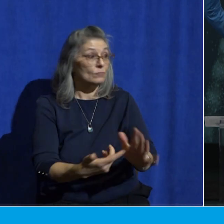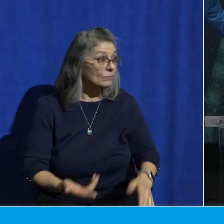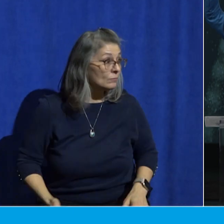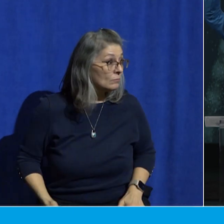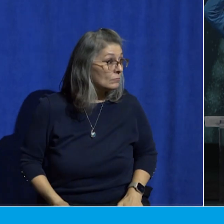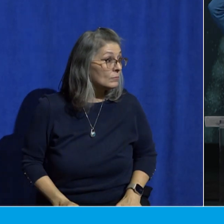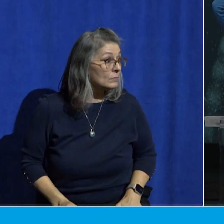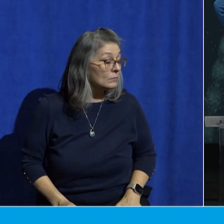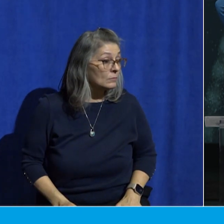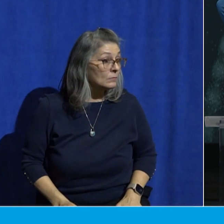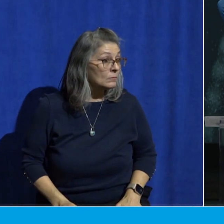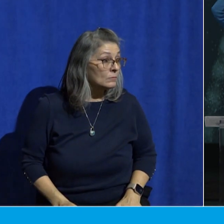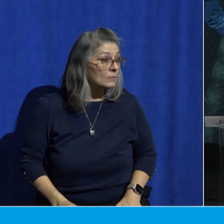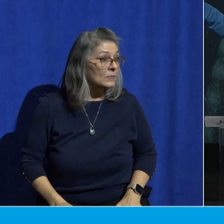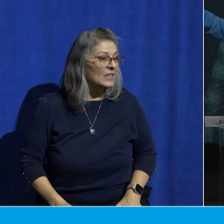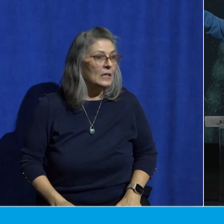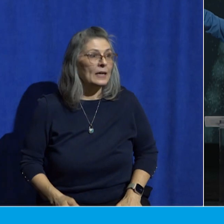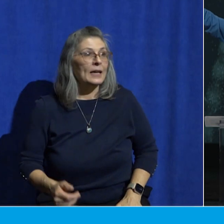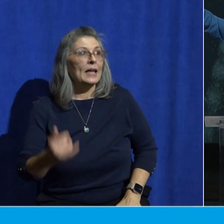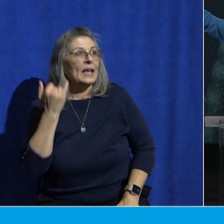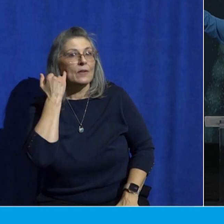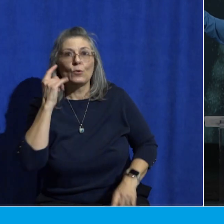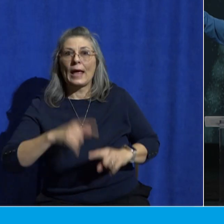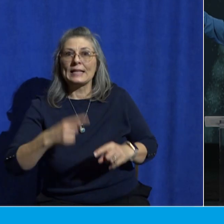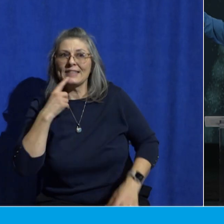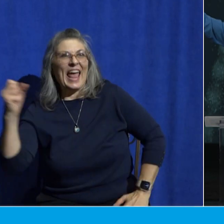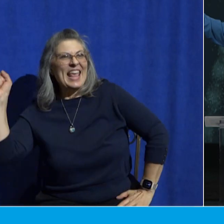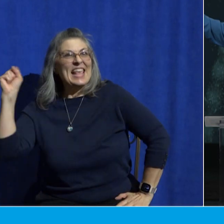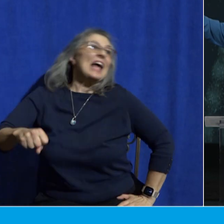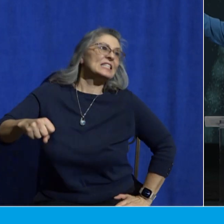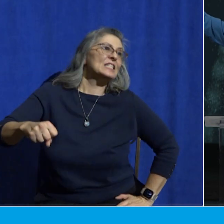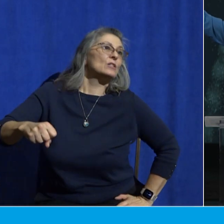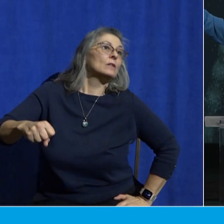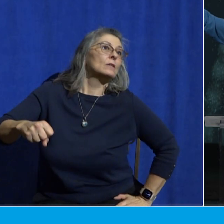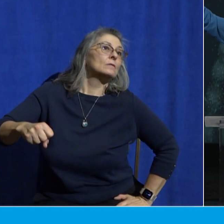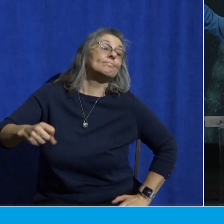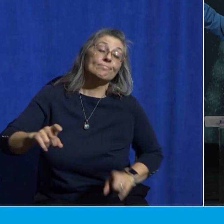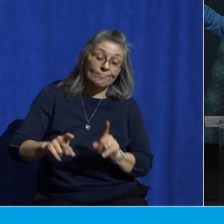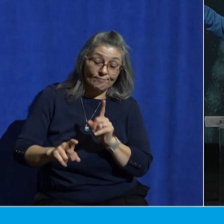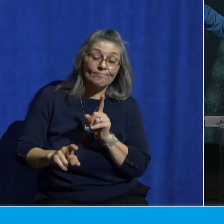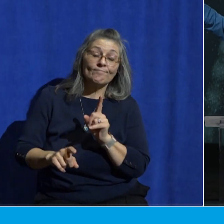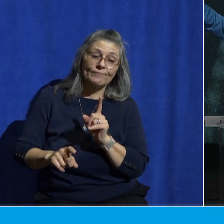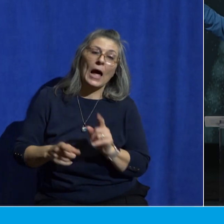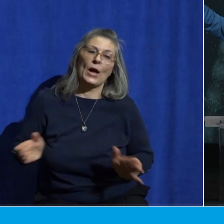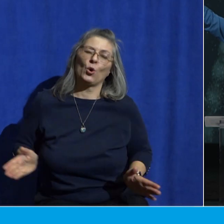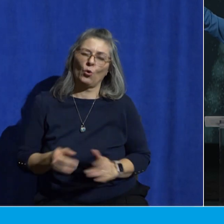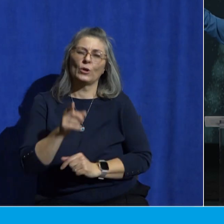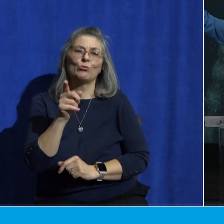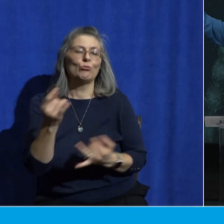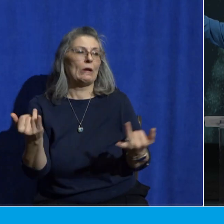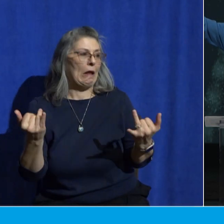Yes. And if the answer to that question is not a resounding yes, then I urge you today,